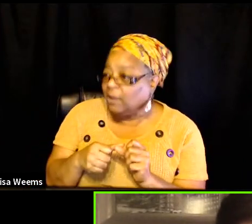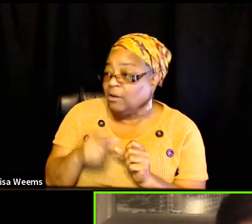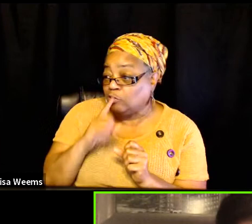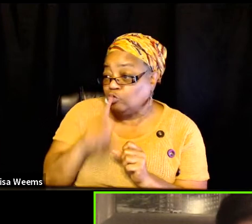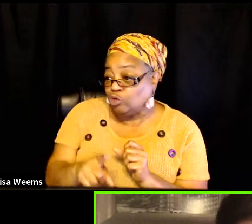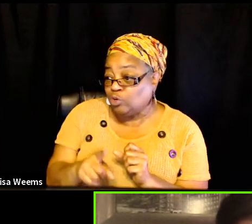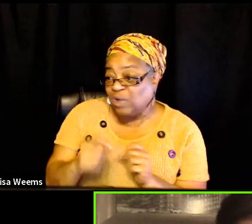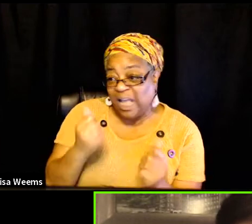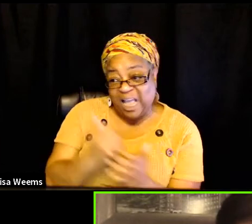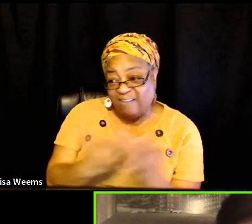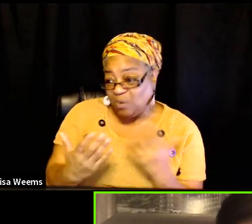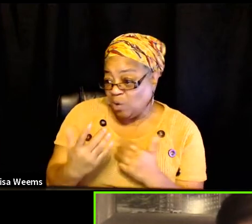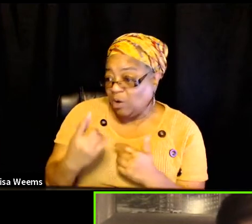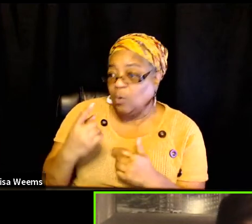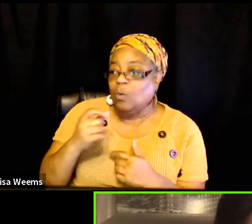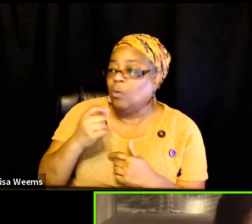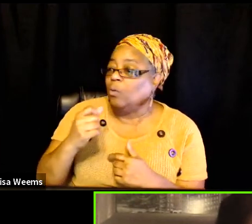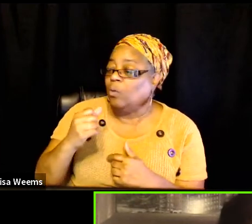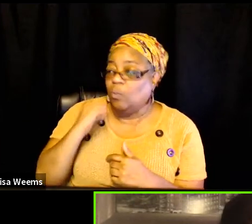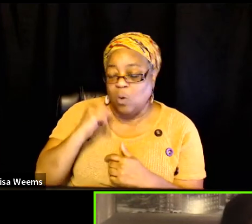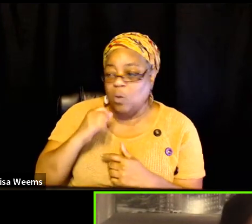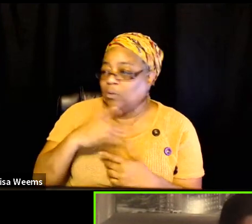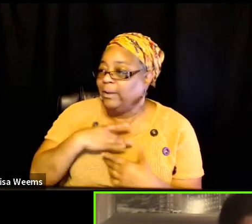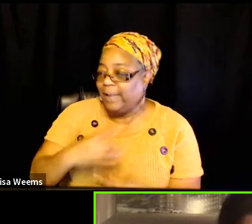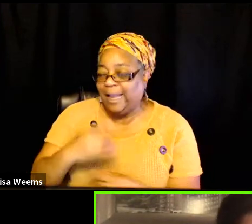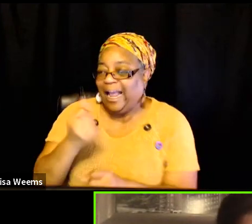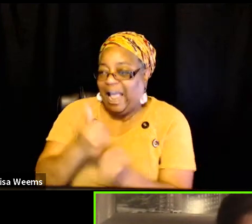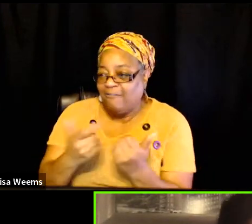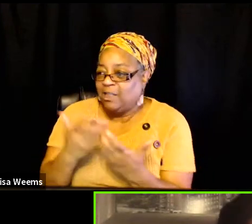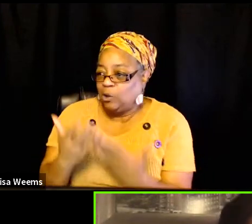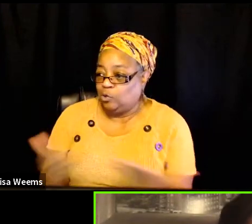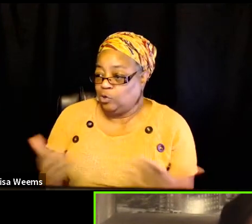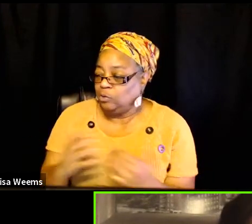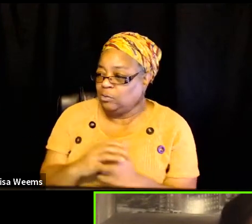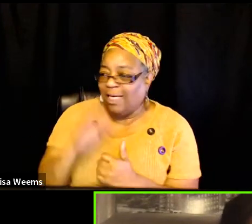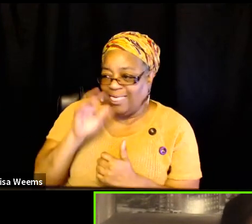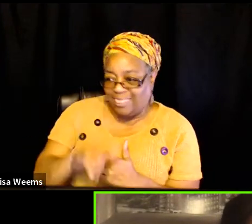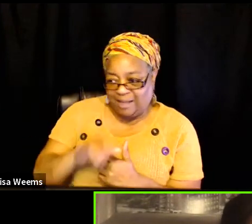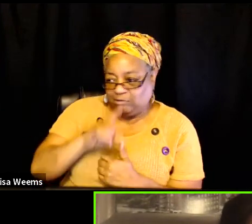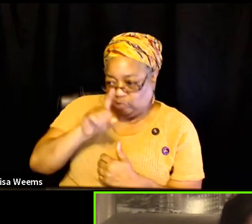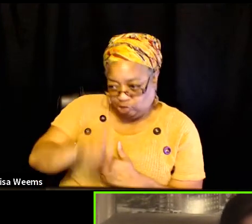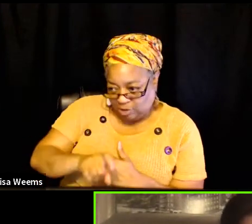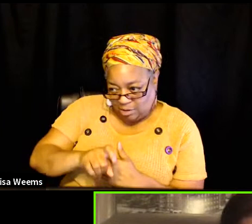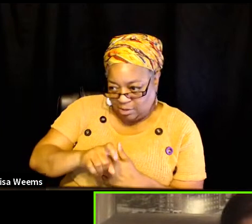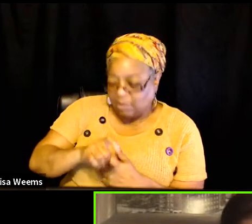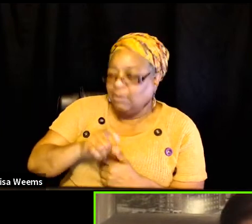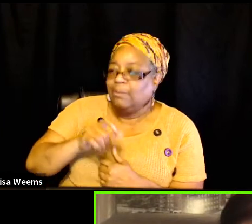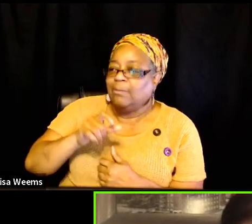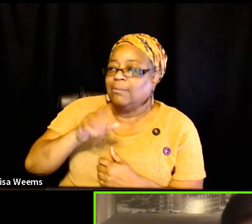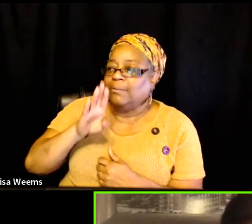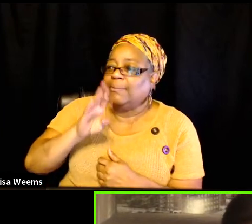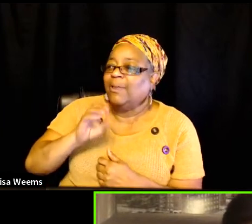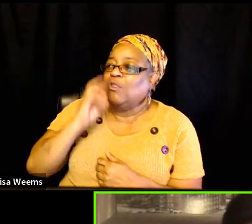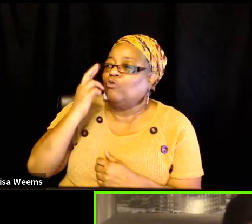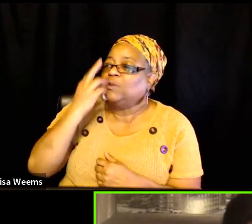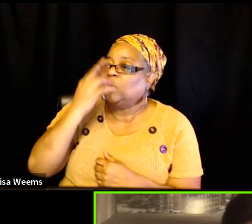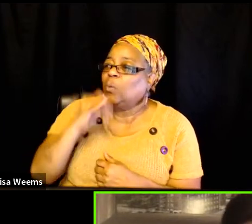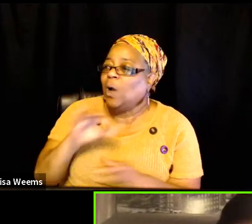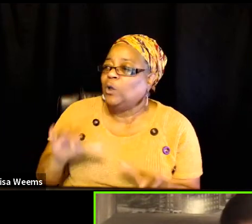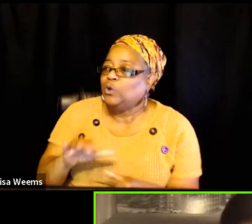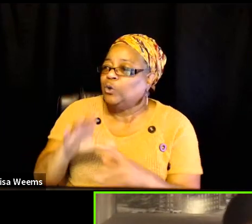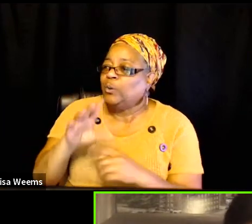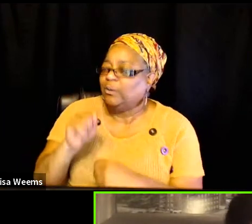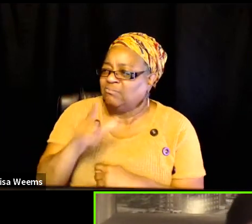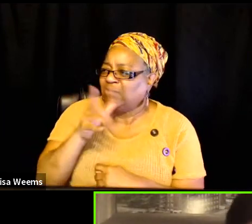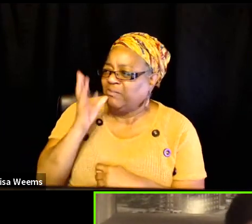you're doing at all times, and that's not why you should do it. I will say that I've been in work environments where I didn't